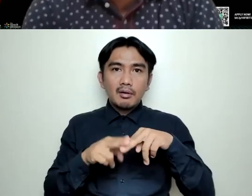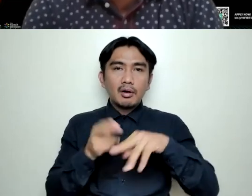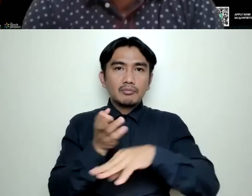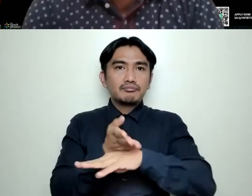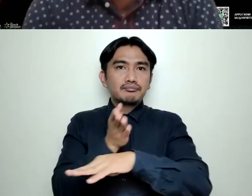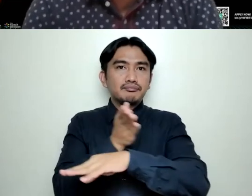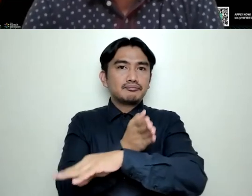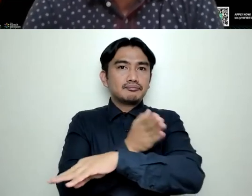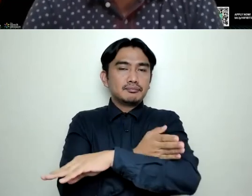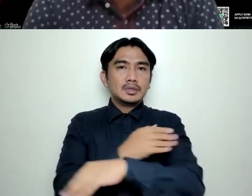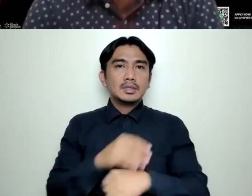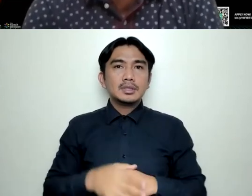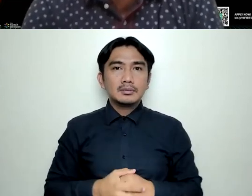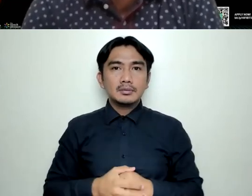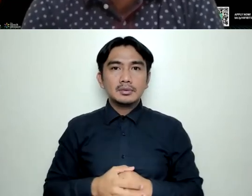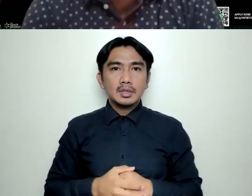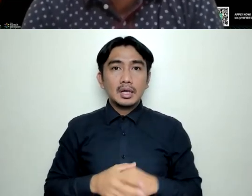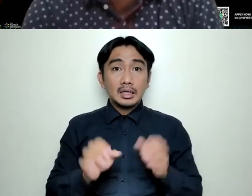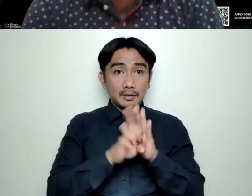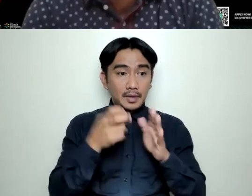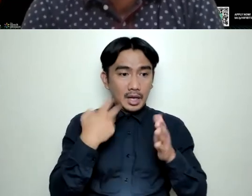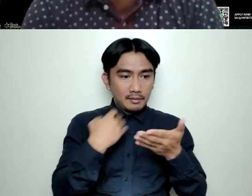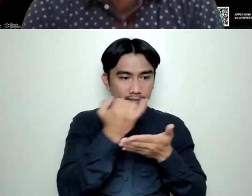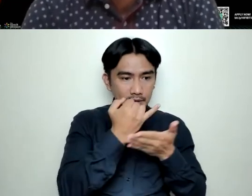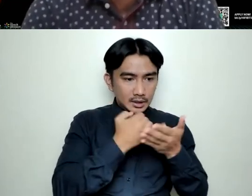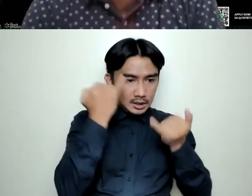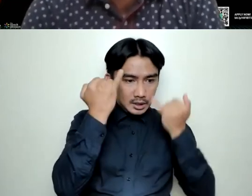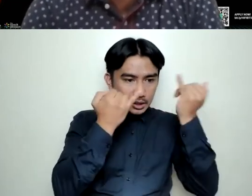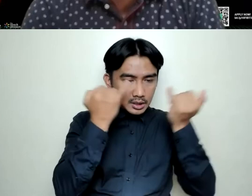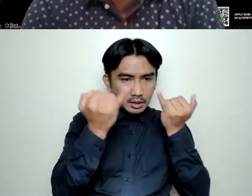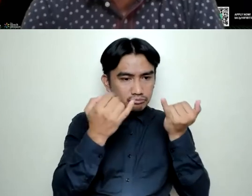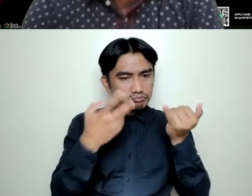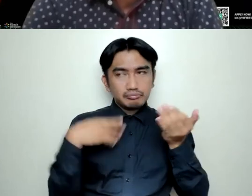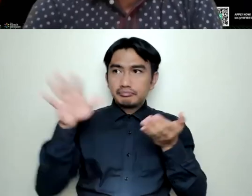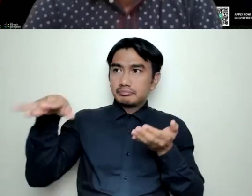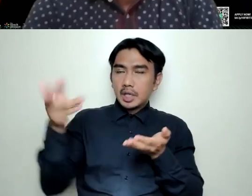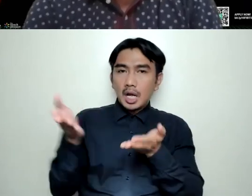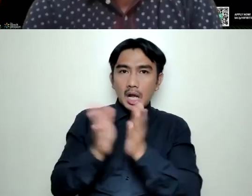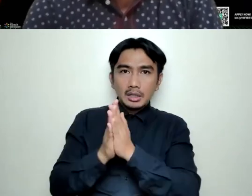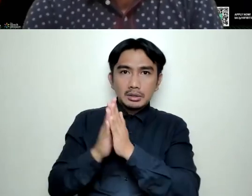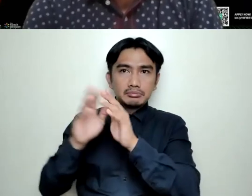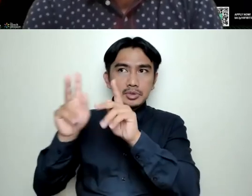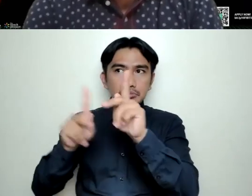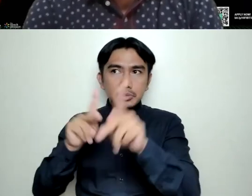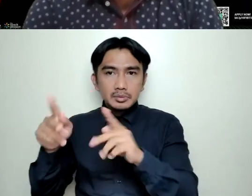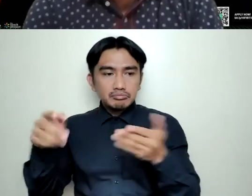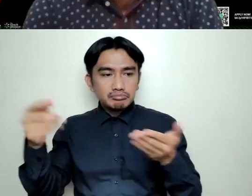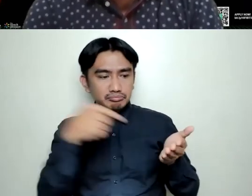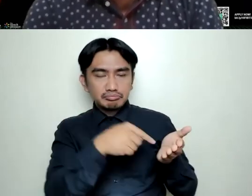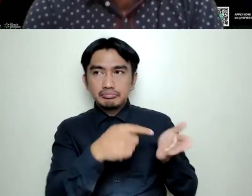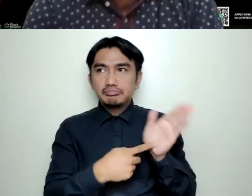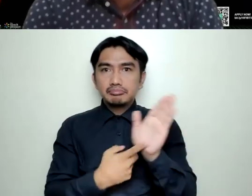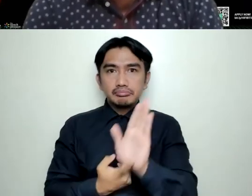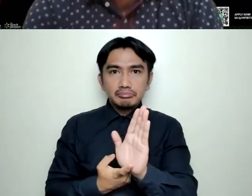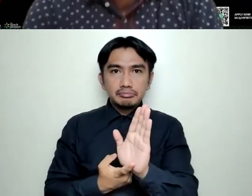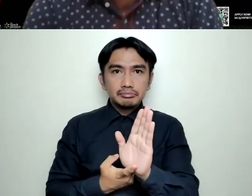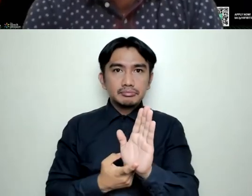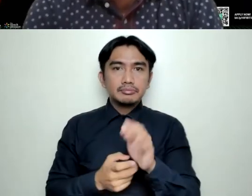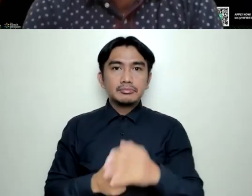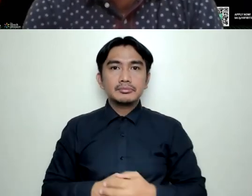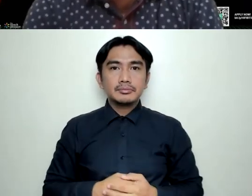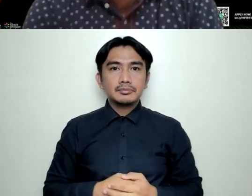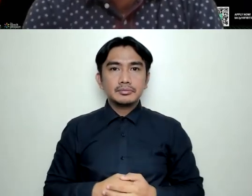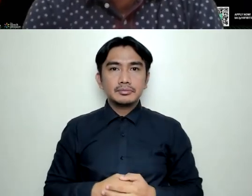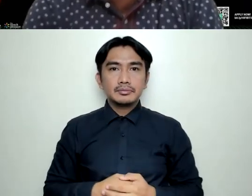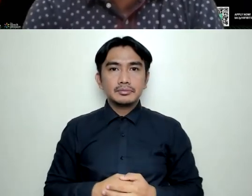becomes a prototype. So now then you ask people to mentor you. So in other words, it's more meaningful for other